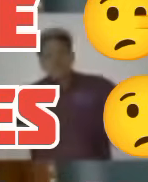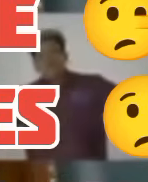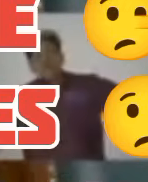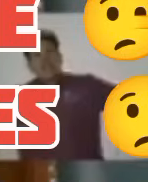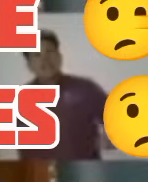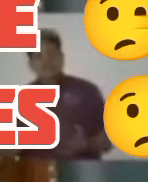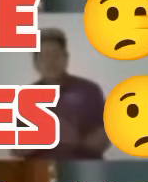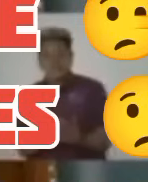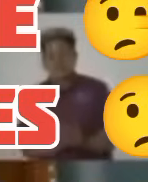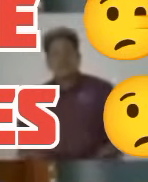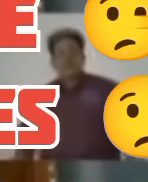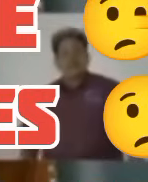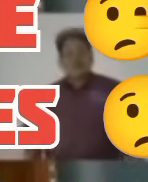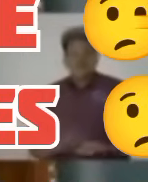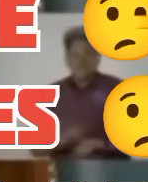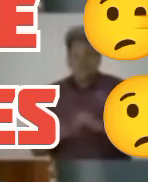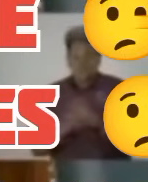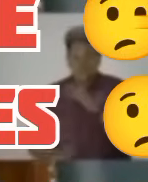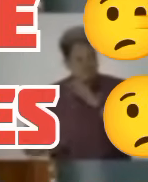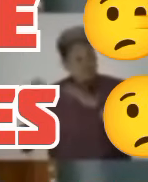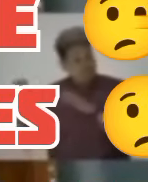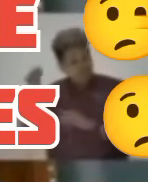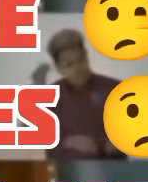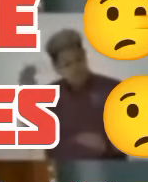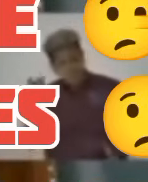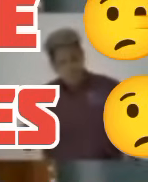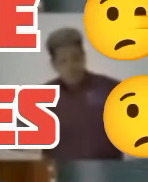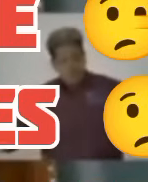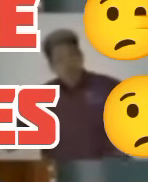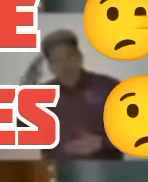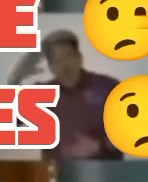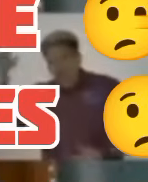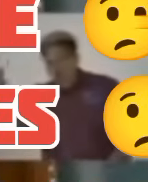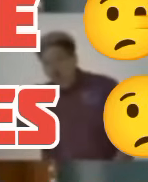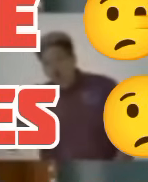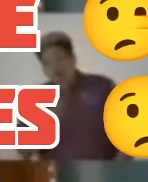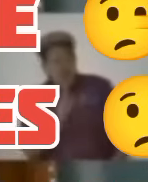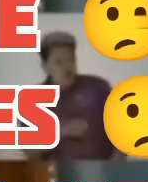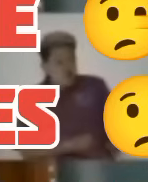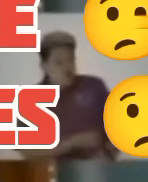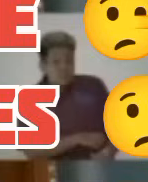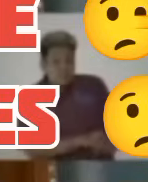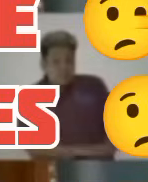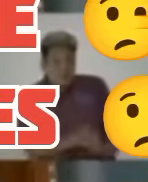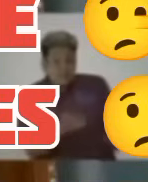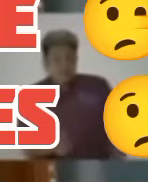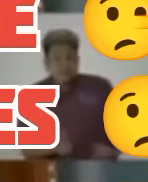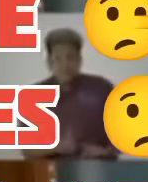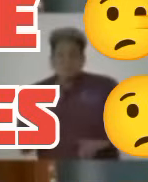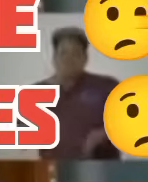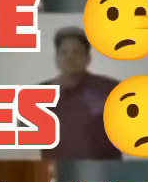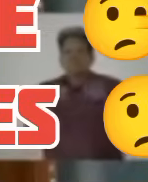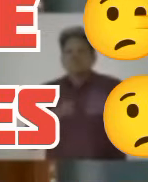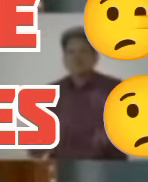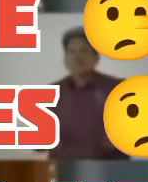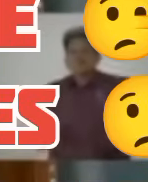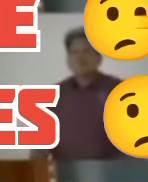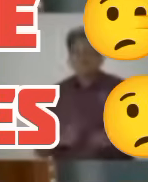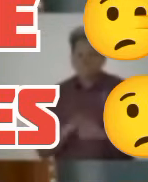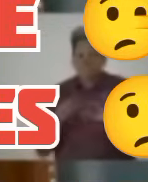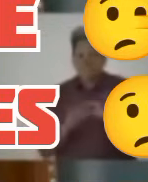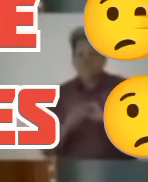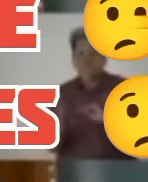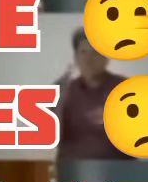been tabled. Additionally, all reports were tabled as prescribed